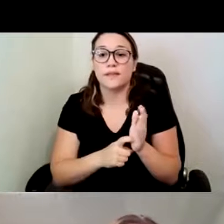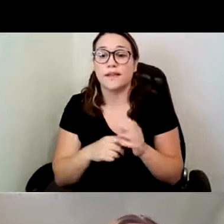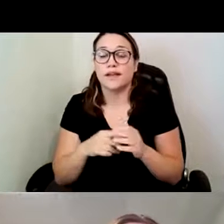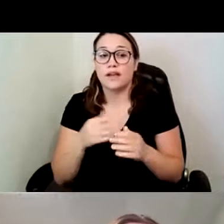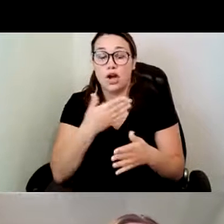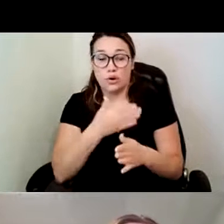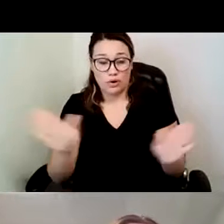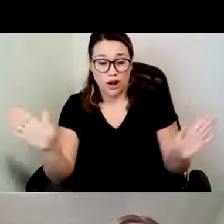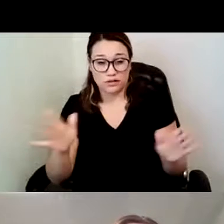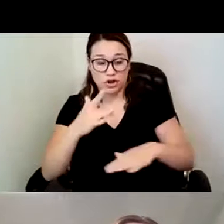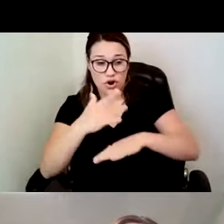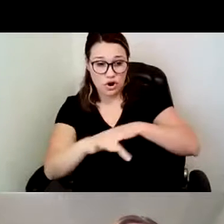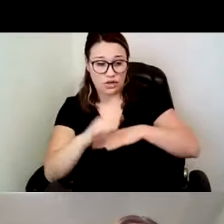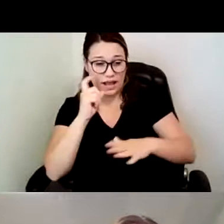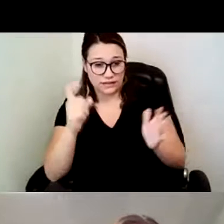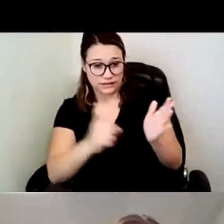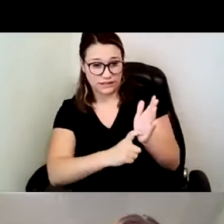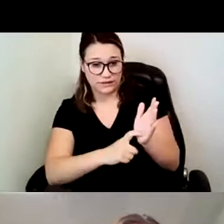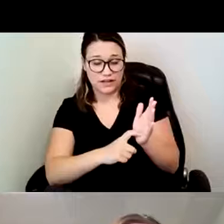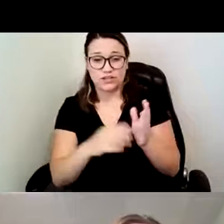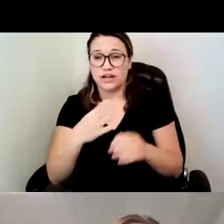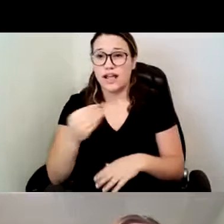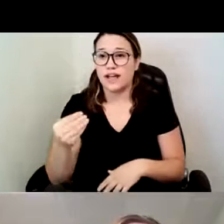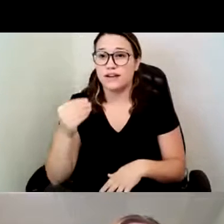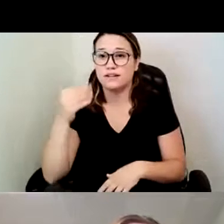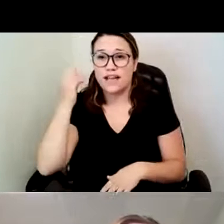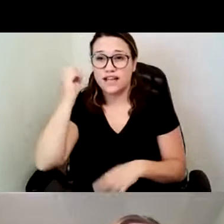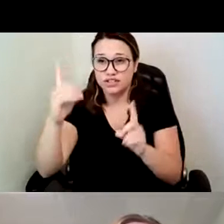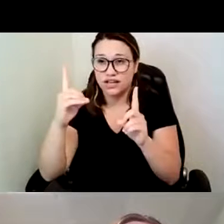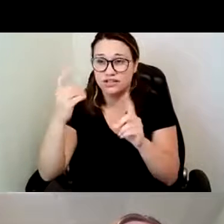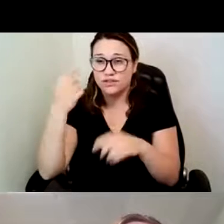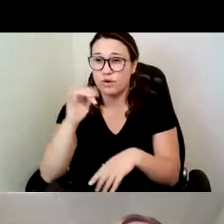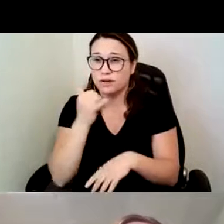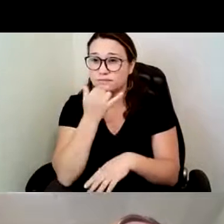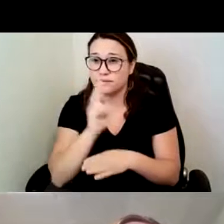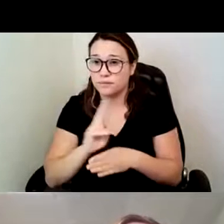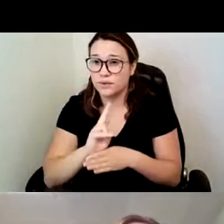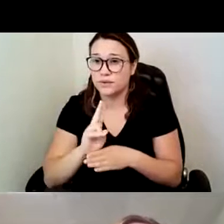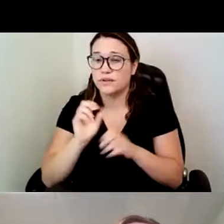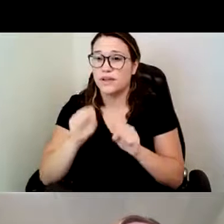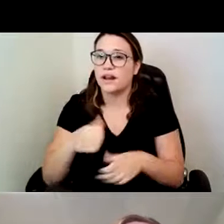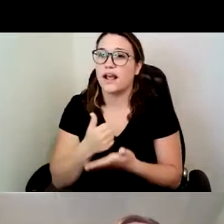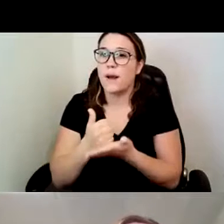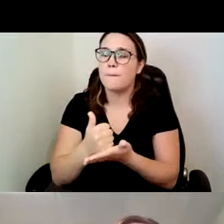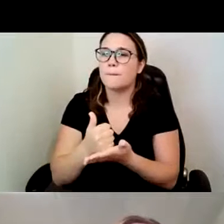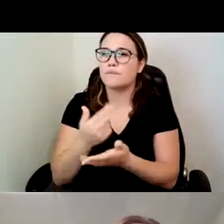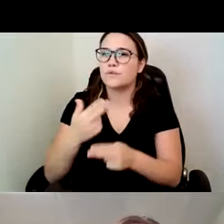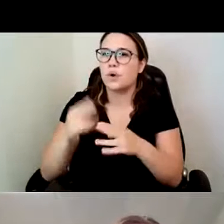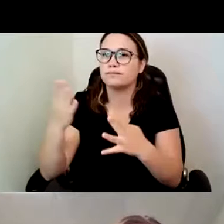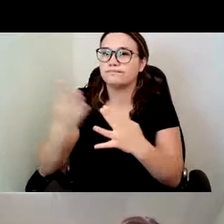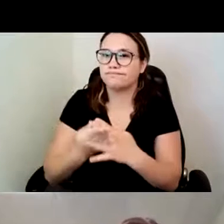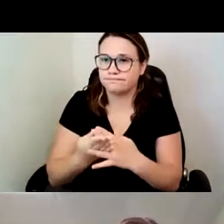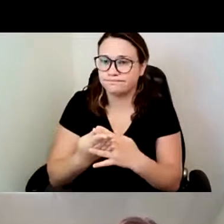identification, universal screening, and education for substance misuse can facilitate brief interventions that can